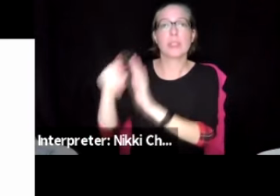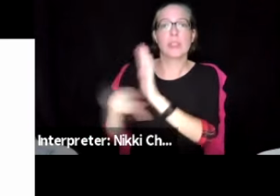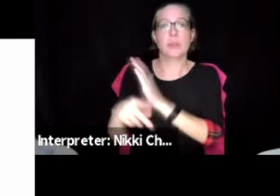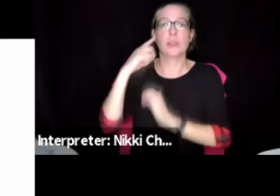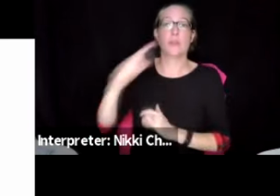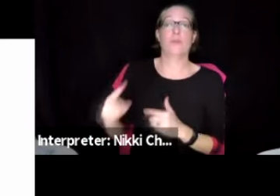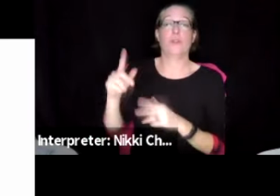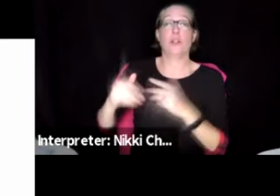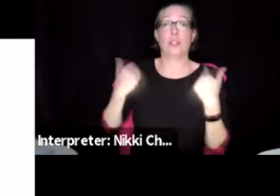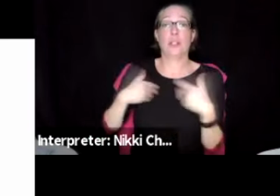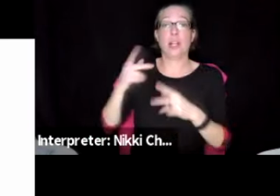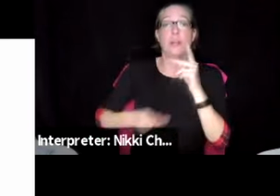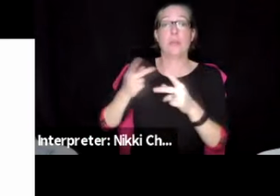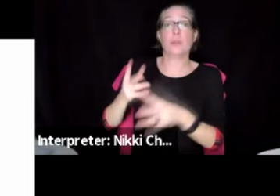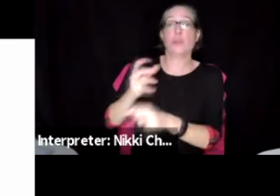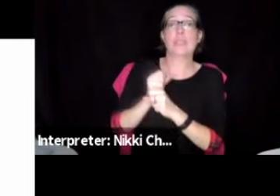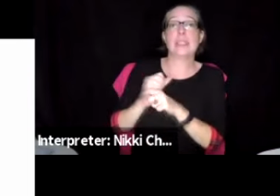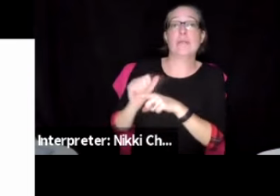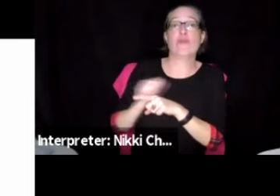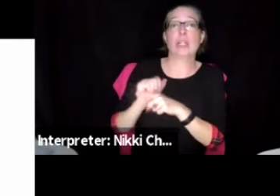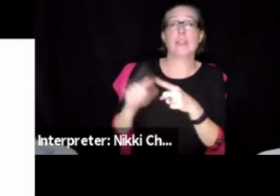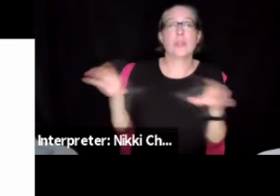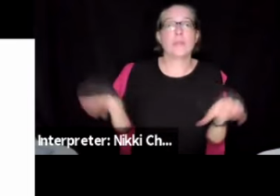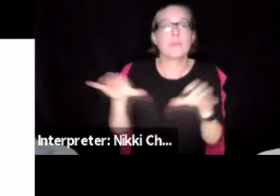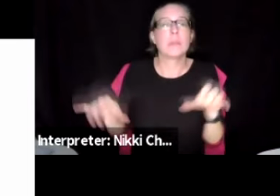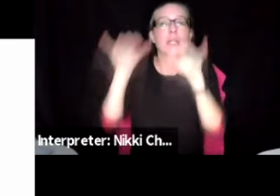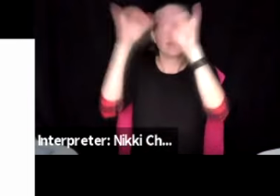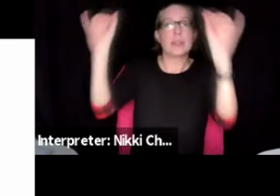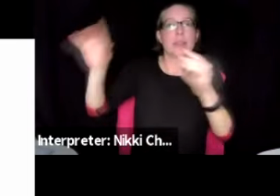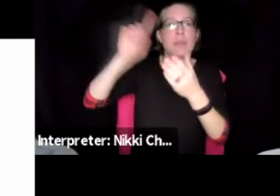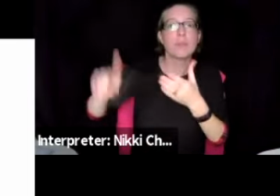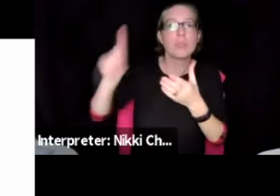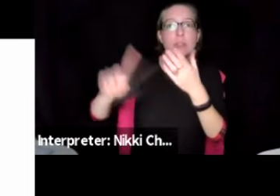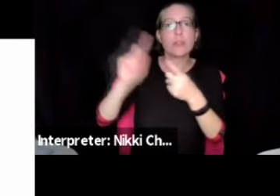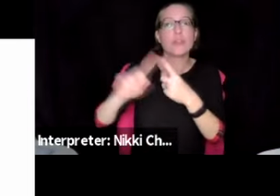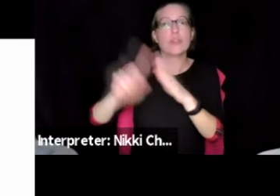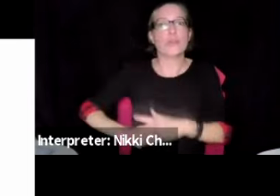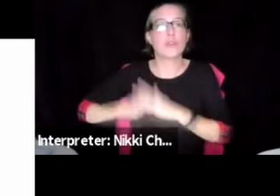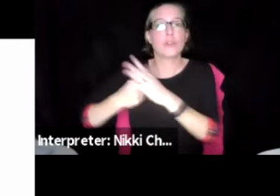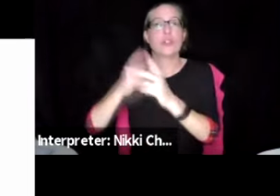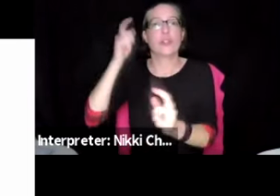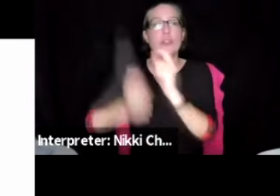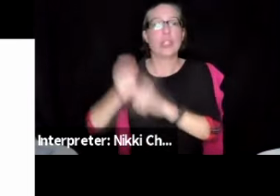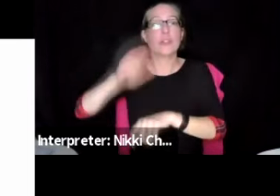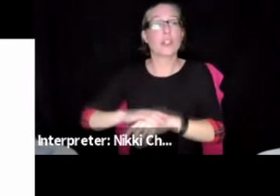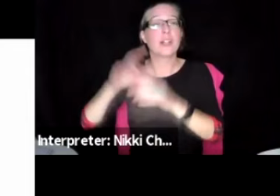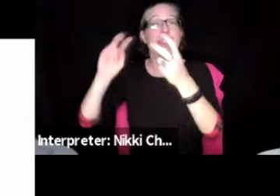initiate change on issues that affect their lives, their communities, and the institutions that are intended to serve them.